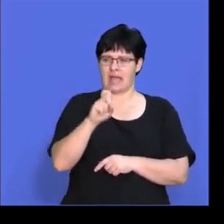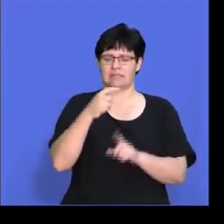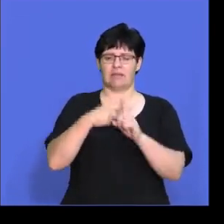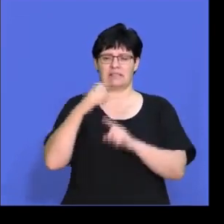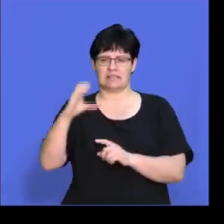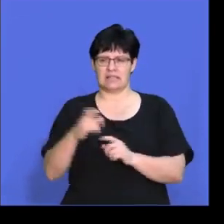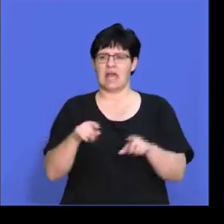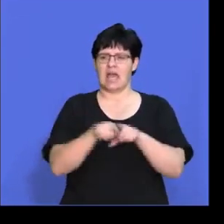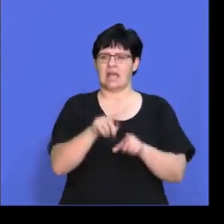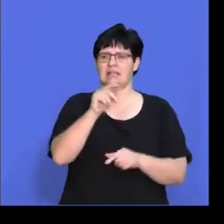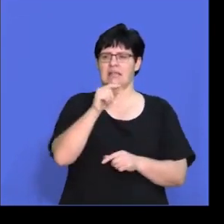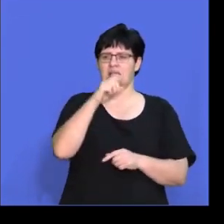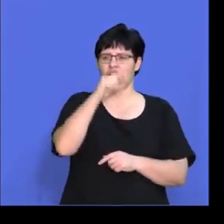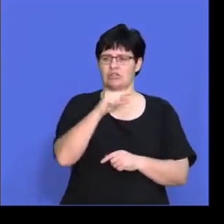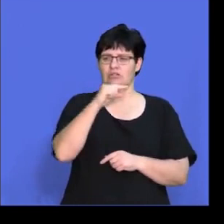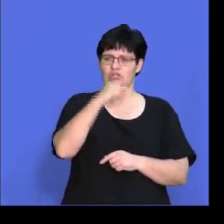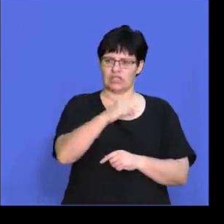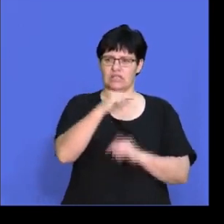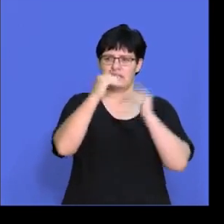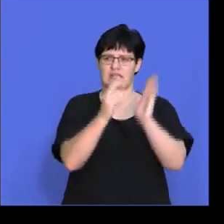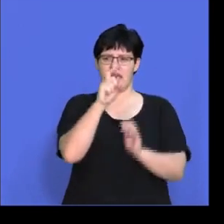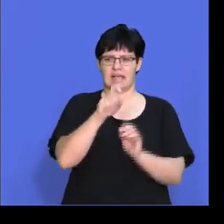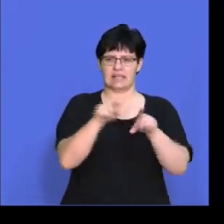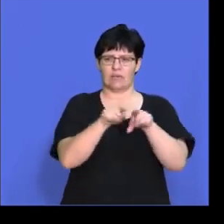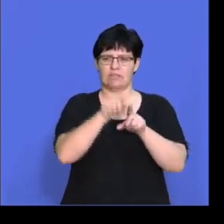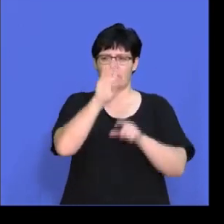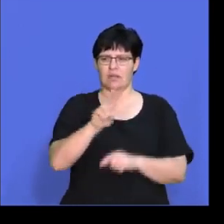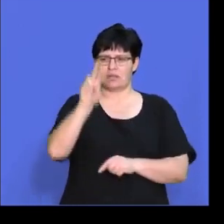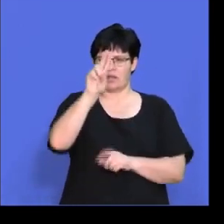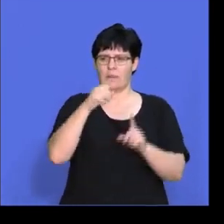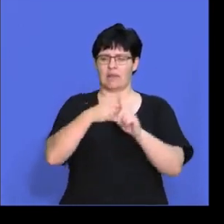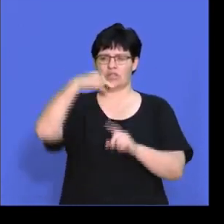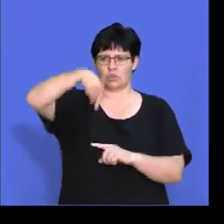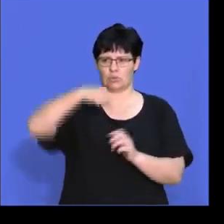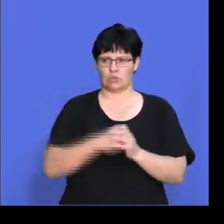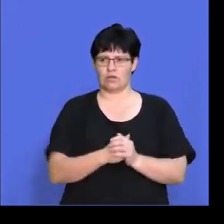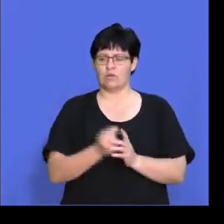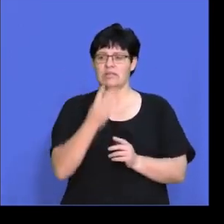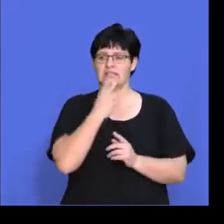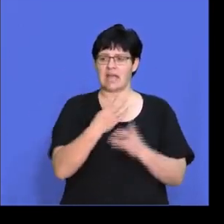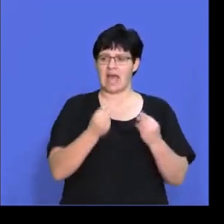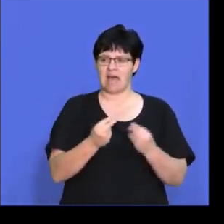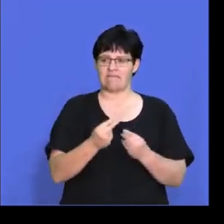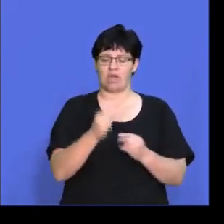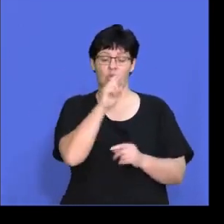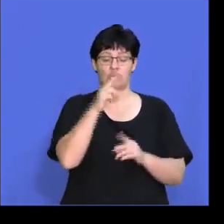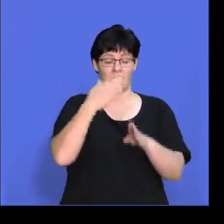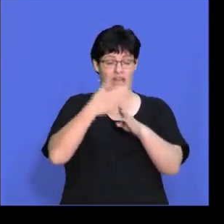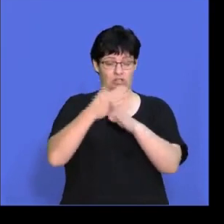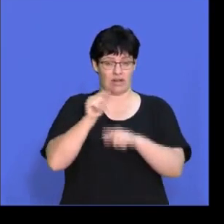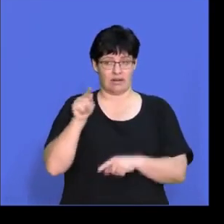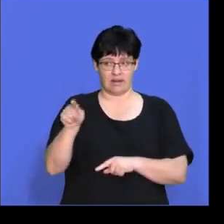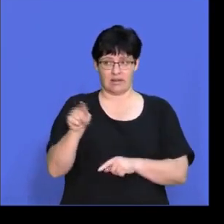equal to b to the power of x plus q. So what we can see is that we have a quadratic function over here,